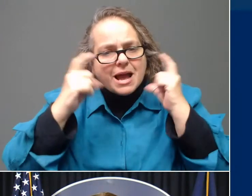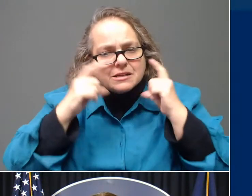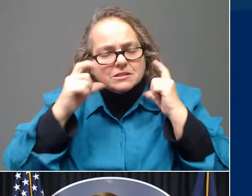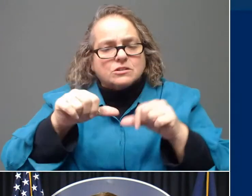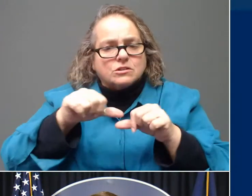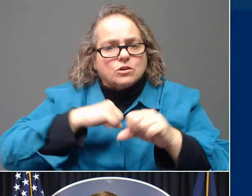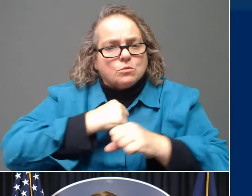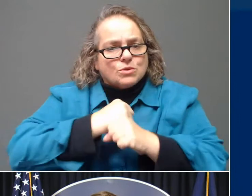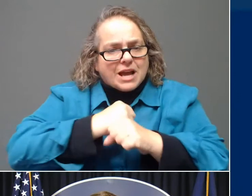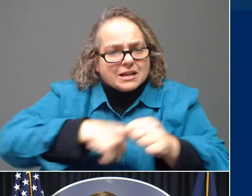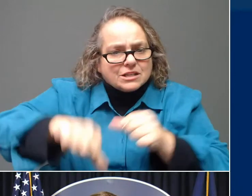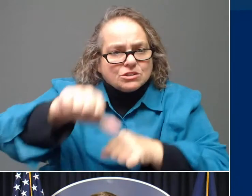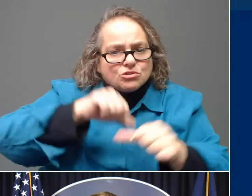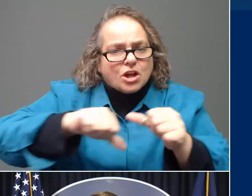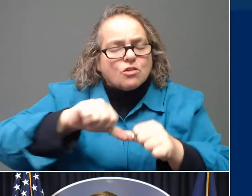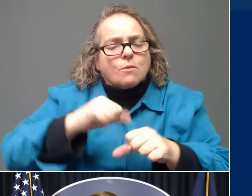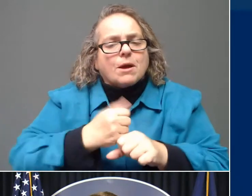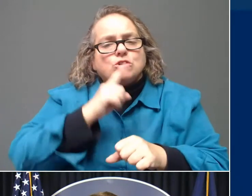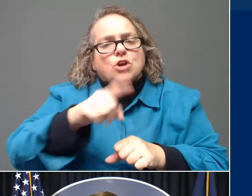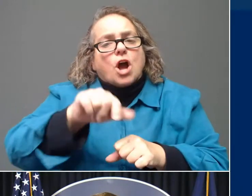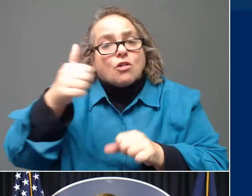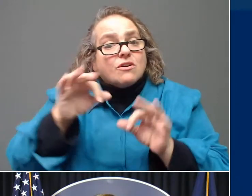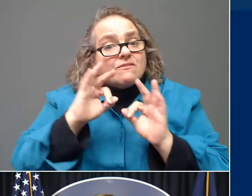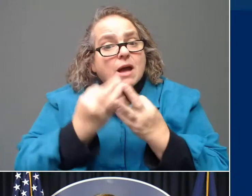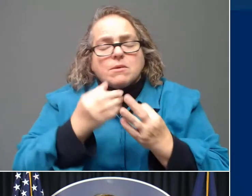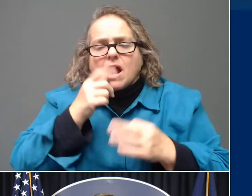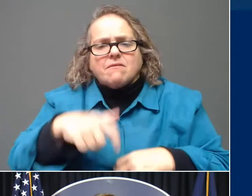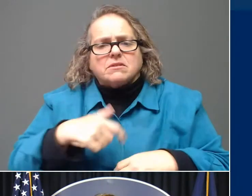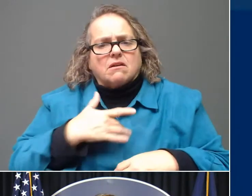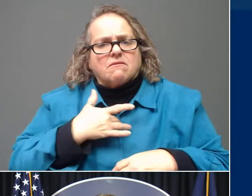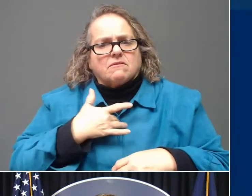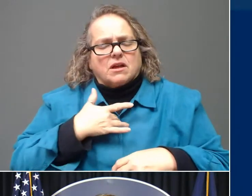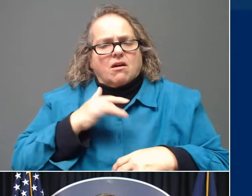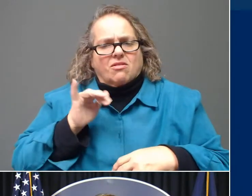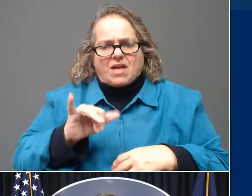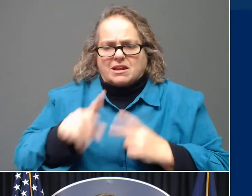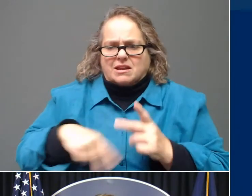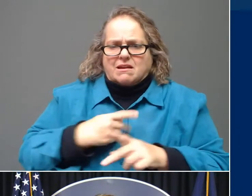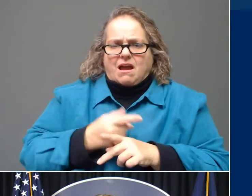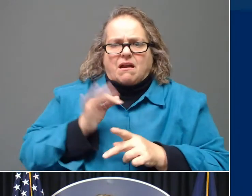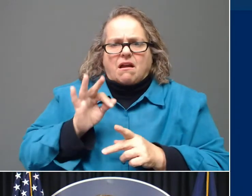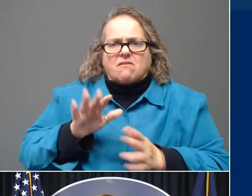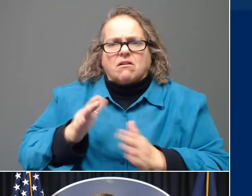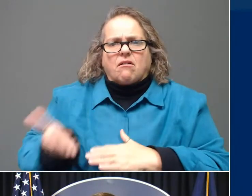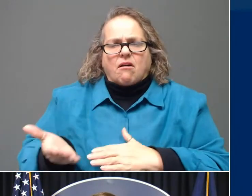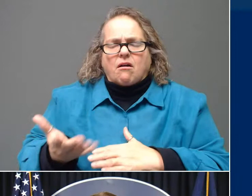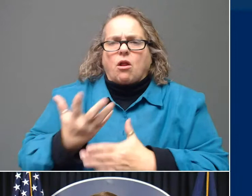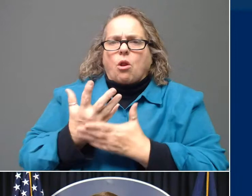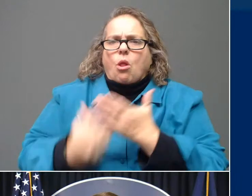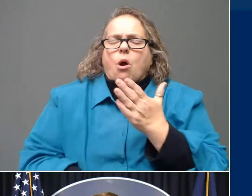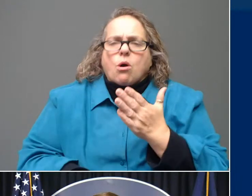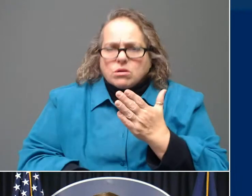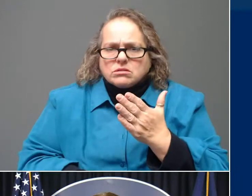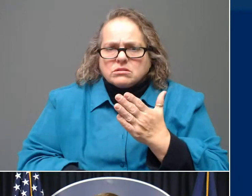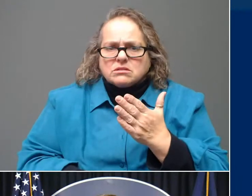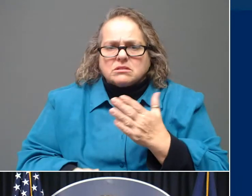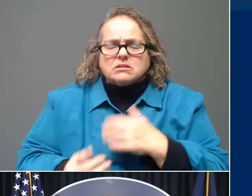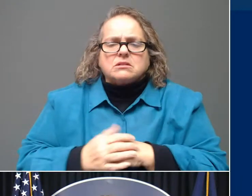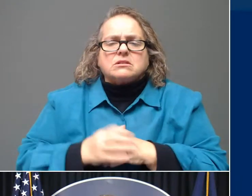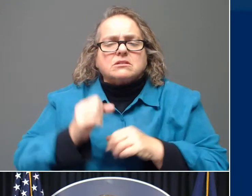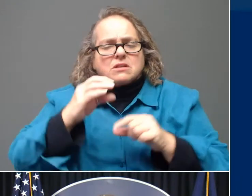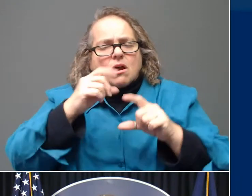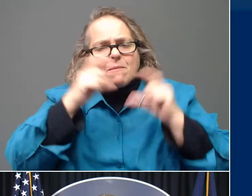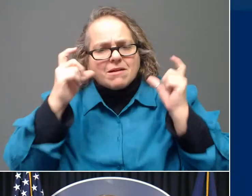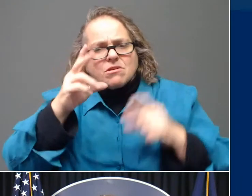families don't have to feel this loss and go through what Jason's family has gone through. So let's mask up in honor of him. Let's